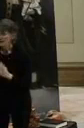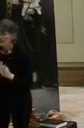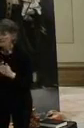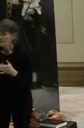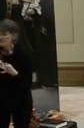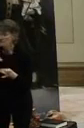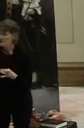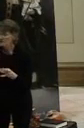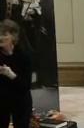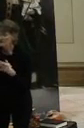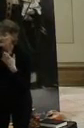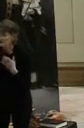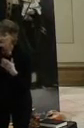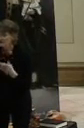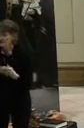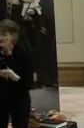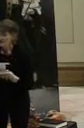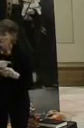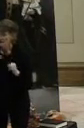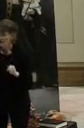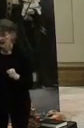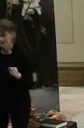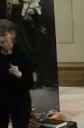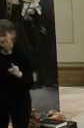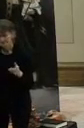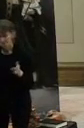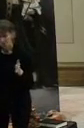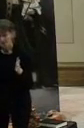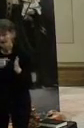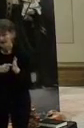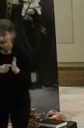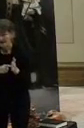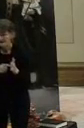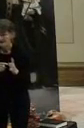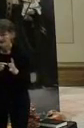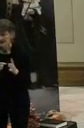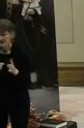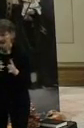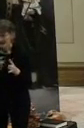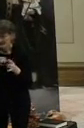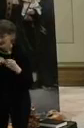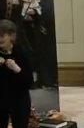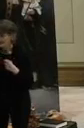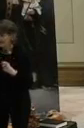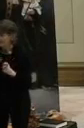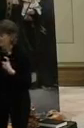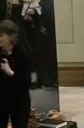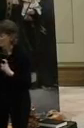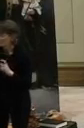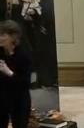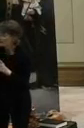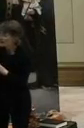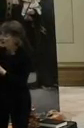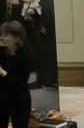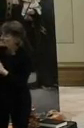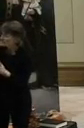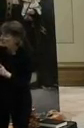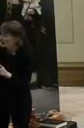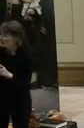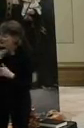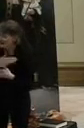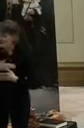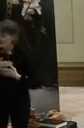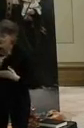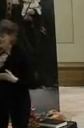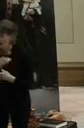of thanksgiving, that we may recognize the gifts we have received from one another and from God, appreciate